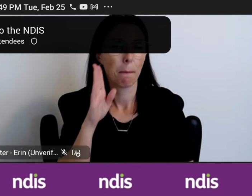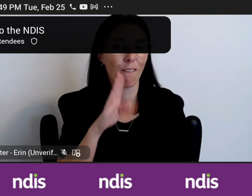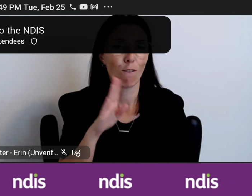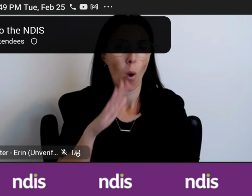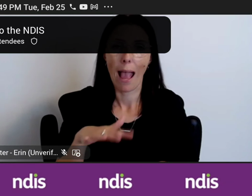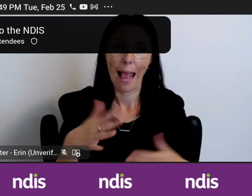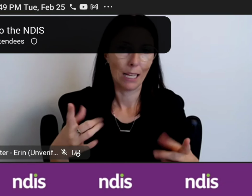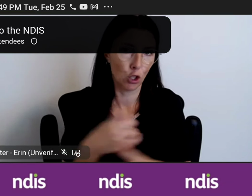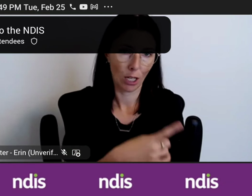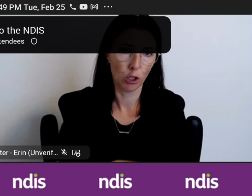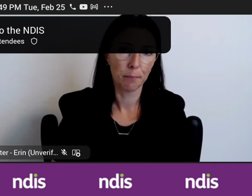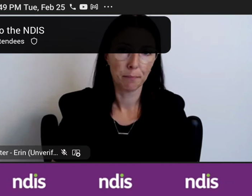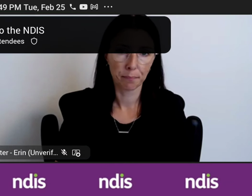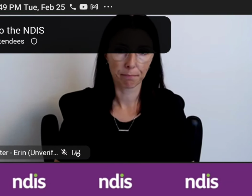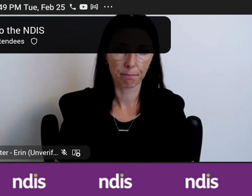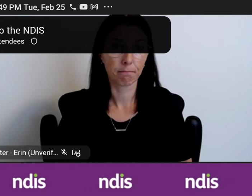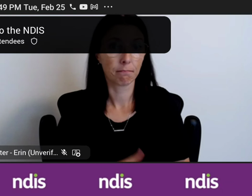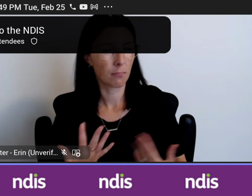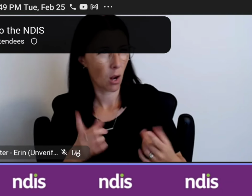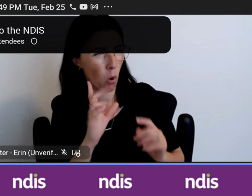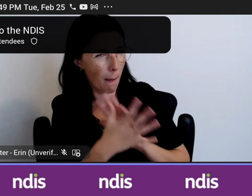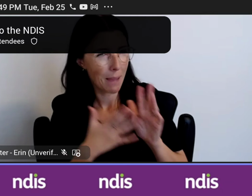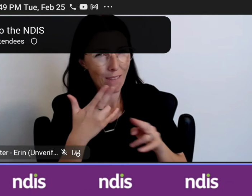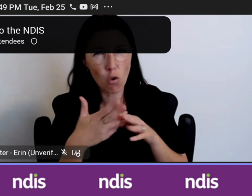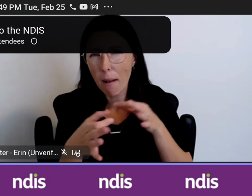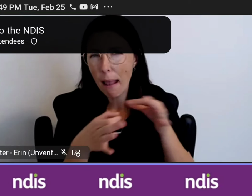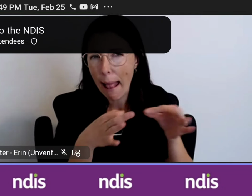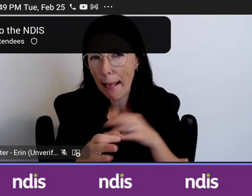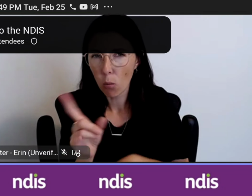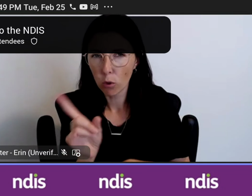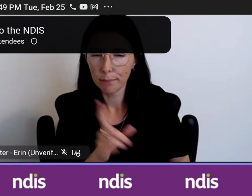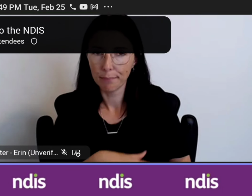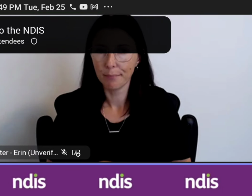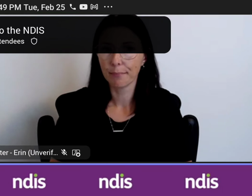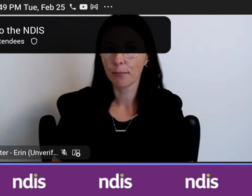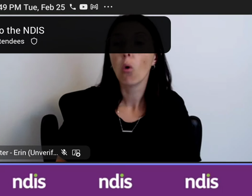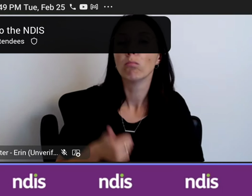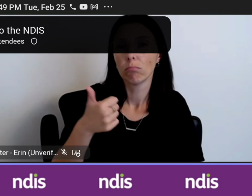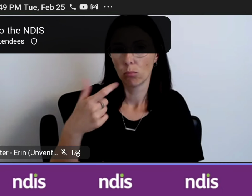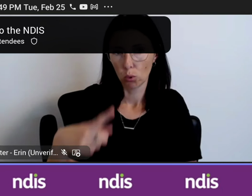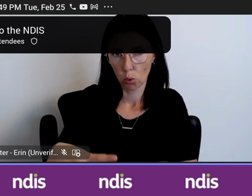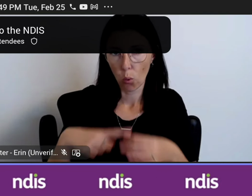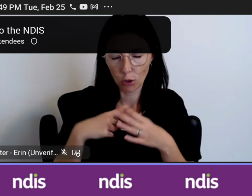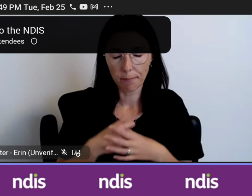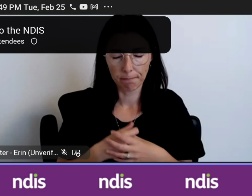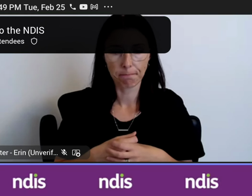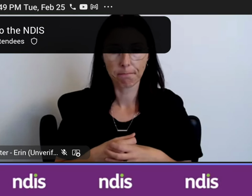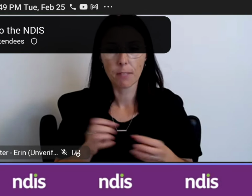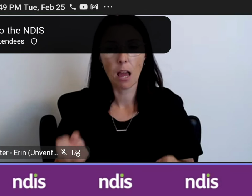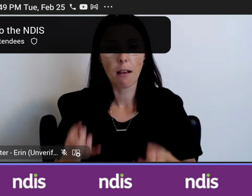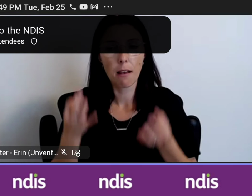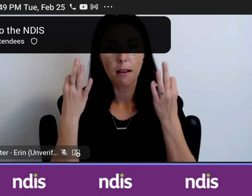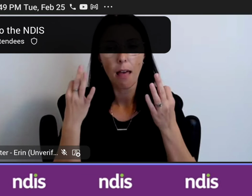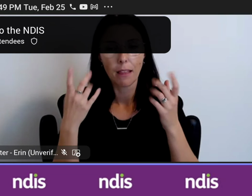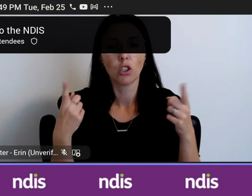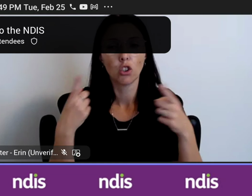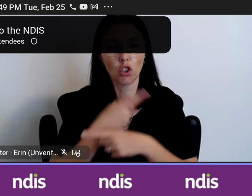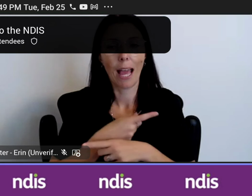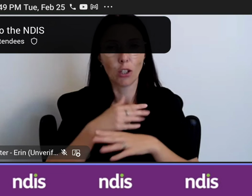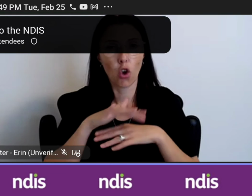What will this mean for planning? A good question. Yeah. So there are no changes to how we